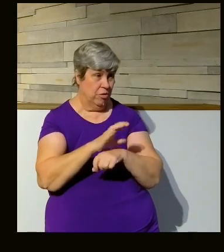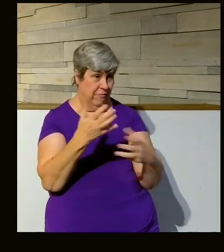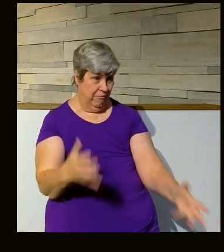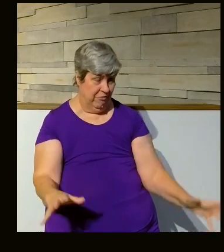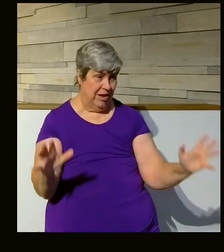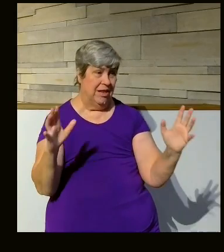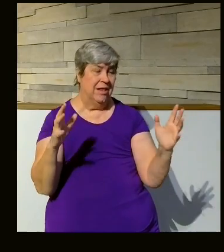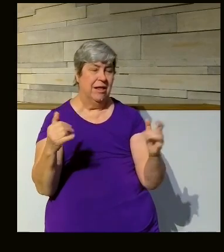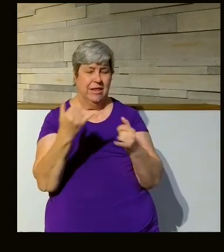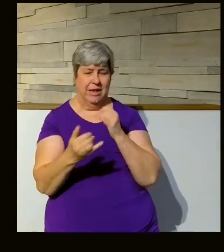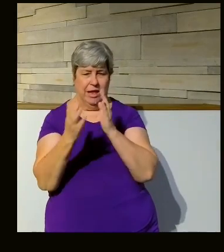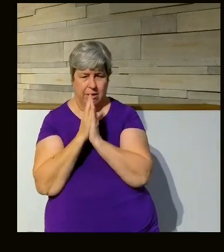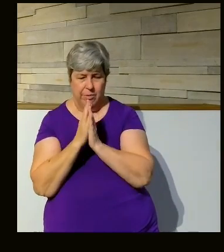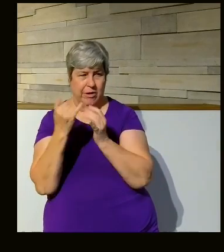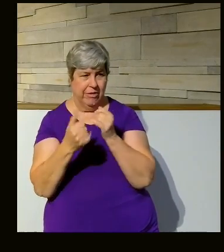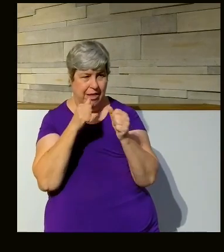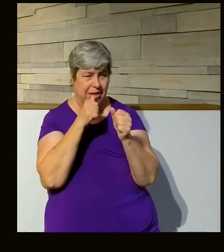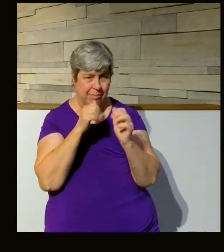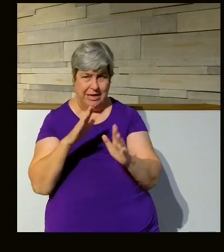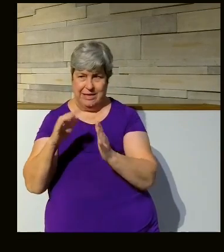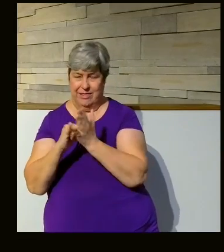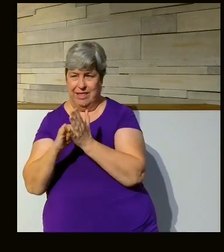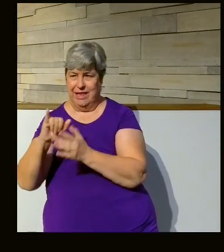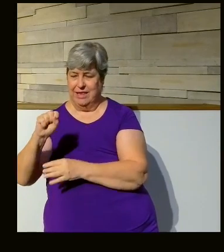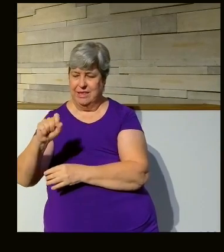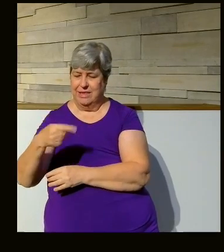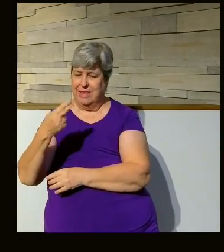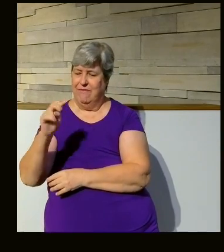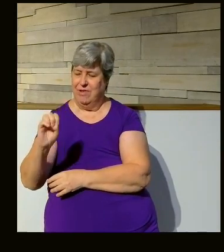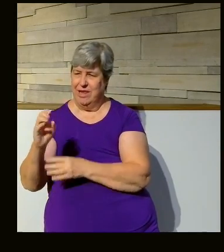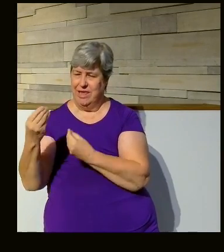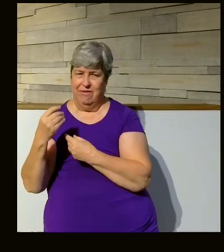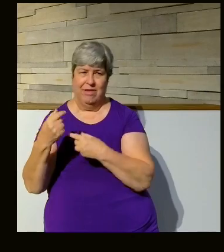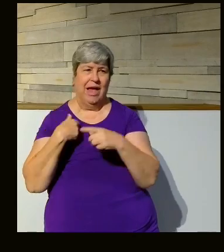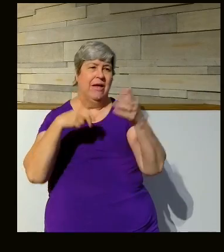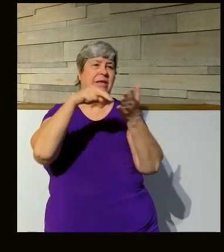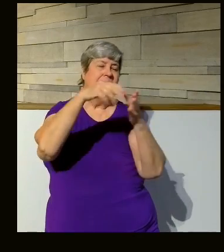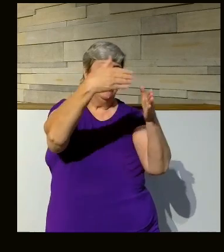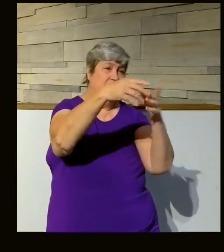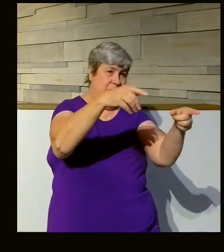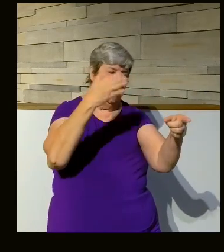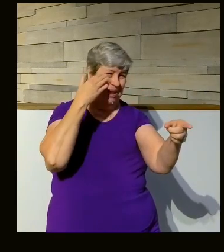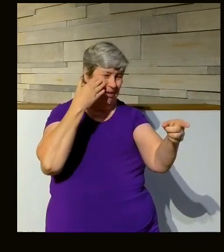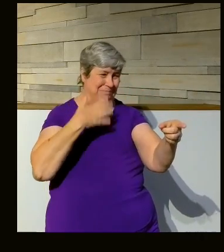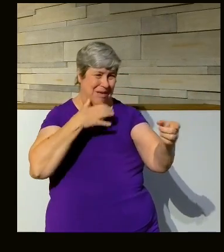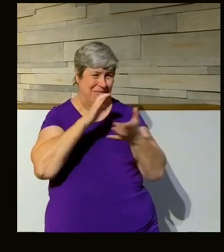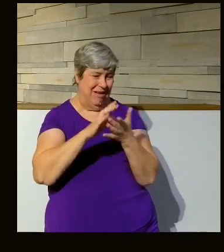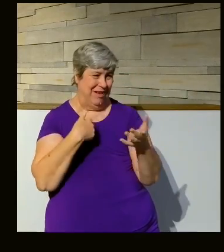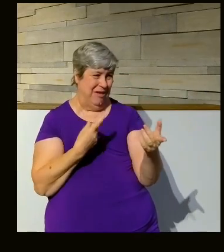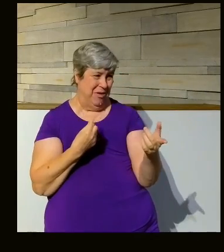have our last prayer, the last blessing that Stephanie gives, I'll be standing back over there in the corner. And you know what Kathy and I love to do?